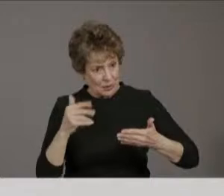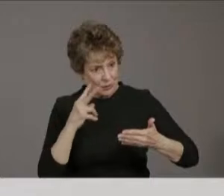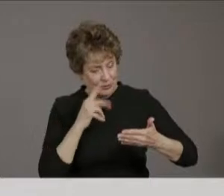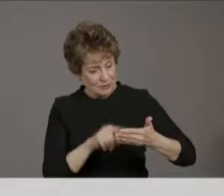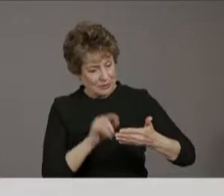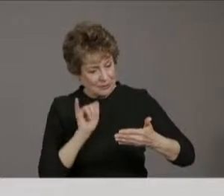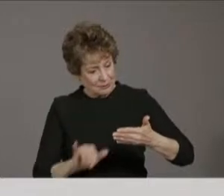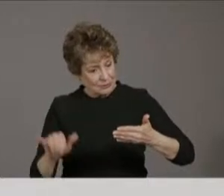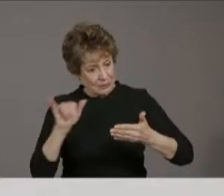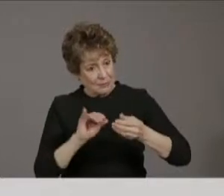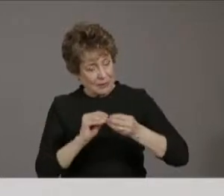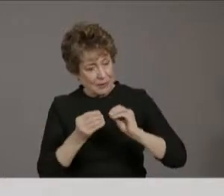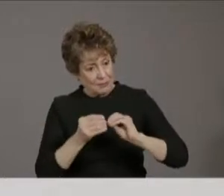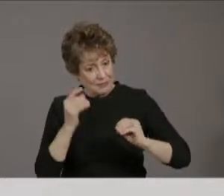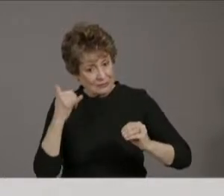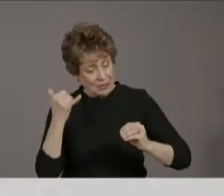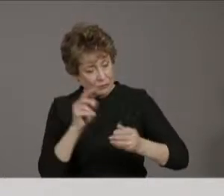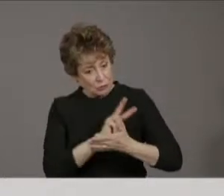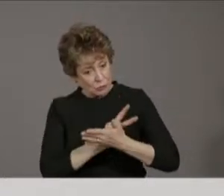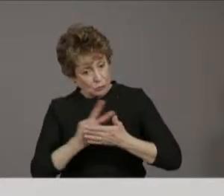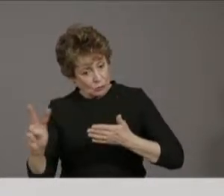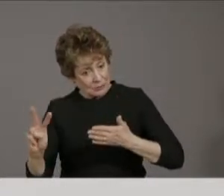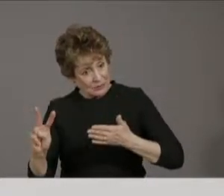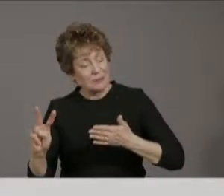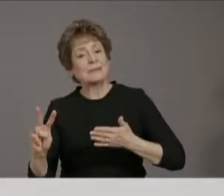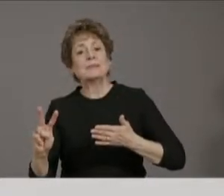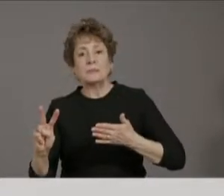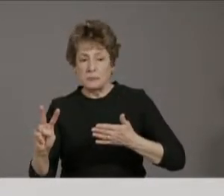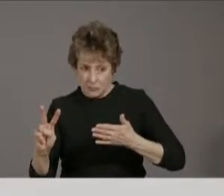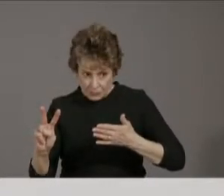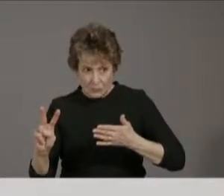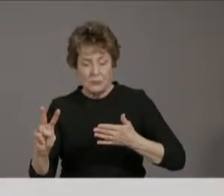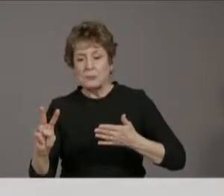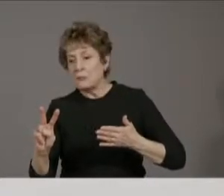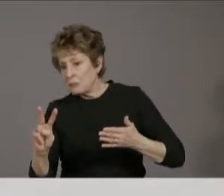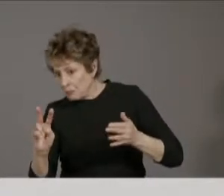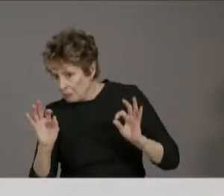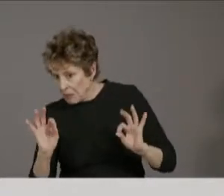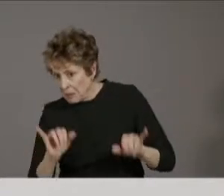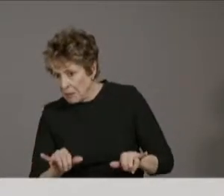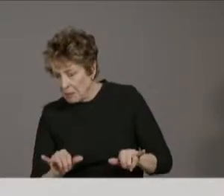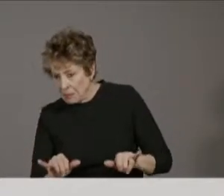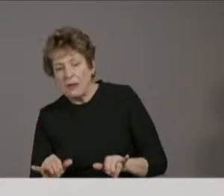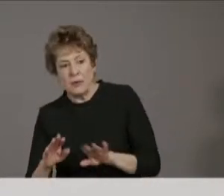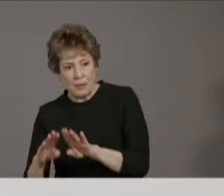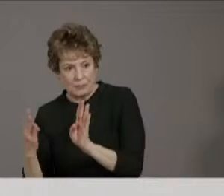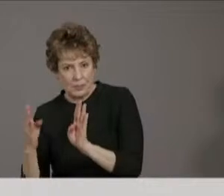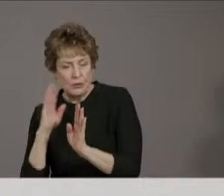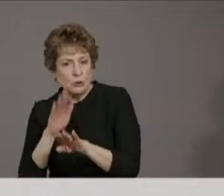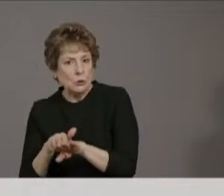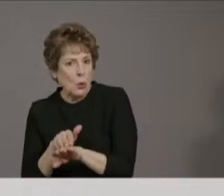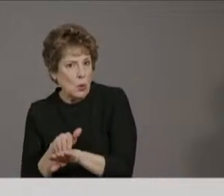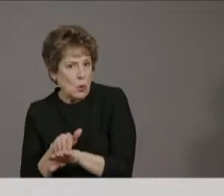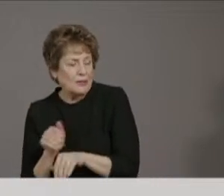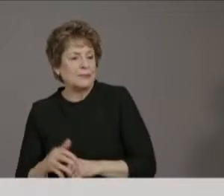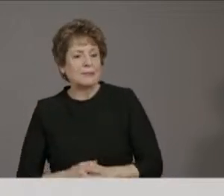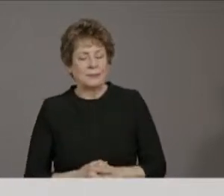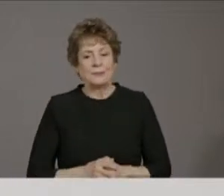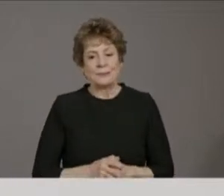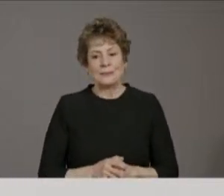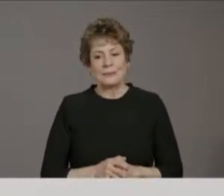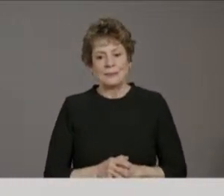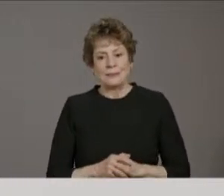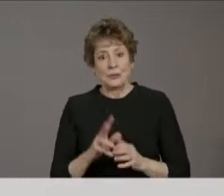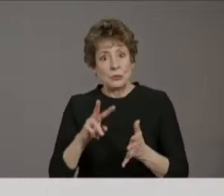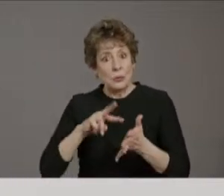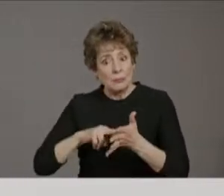loosening some of those things, but we're continuing to monitor that. So there is the possibility that in the next couple of weeks we might